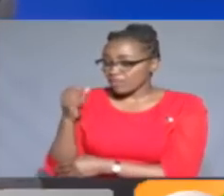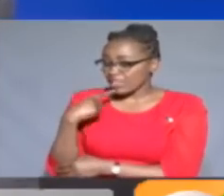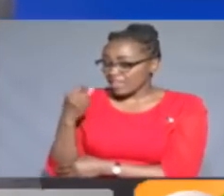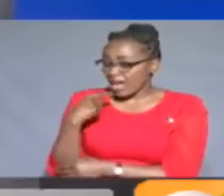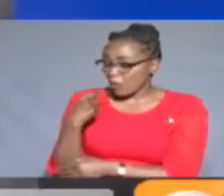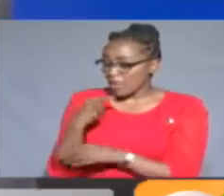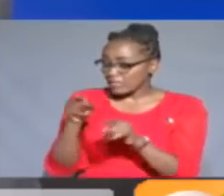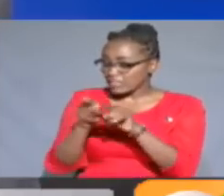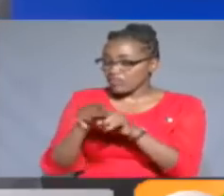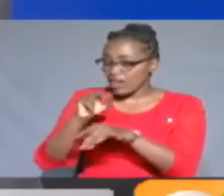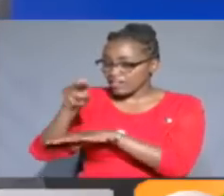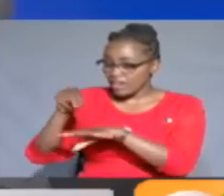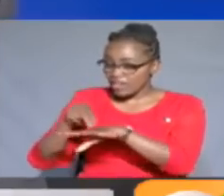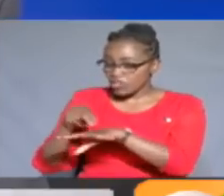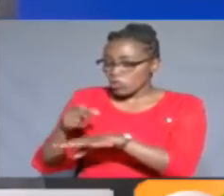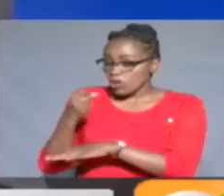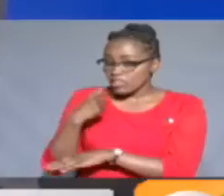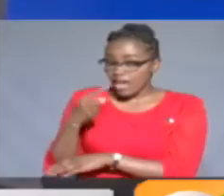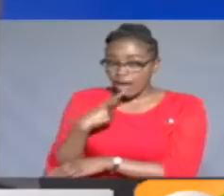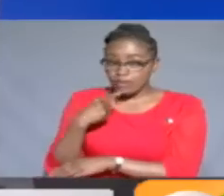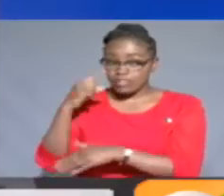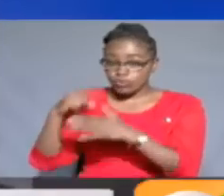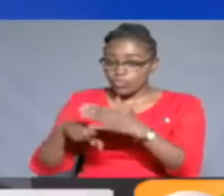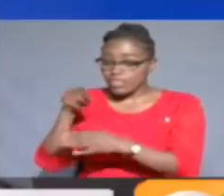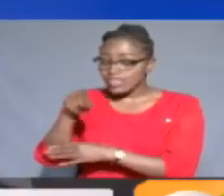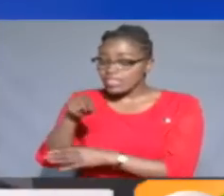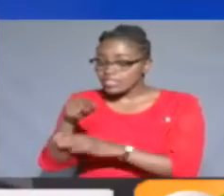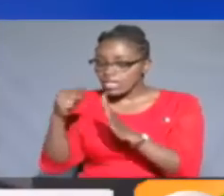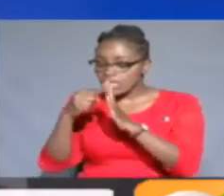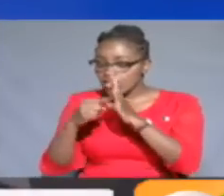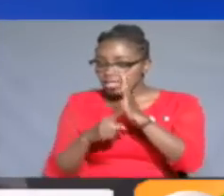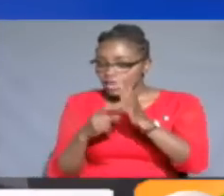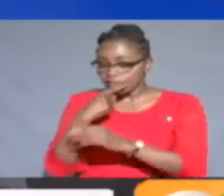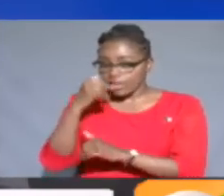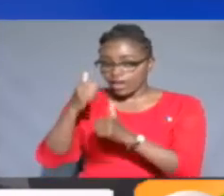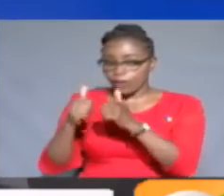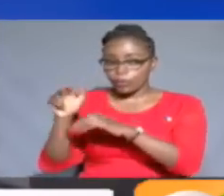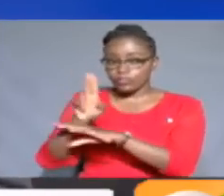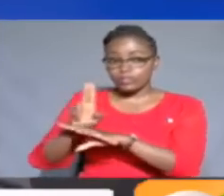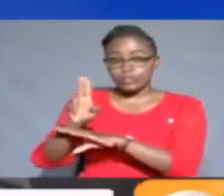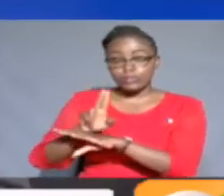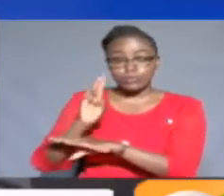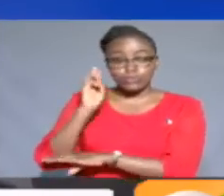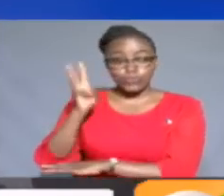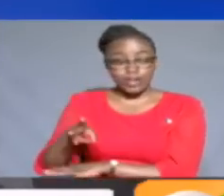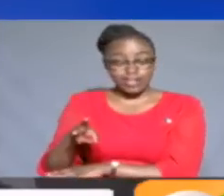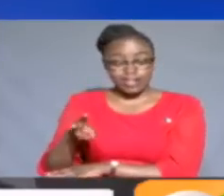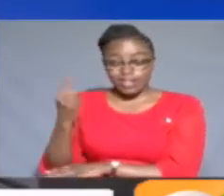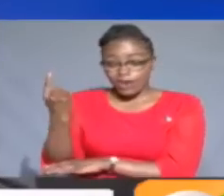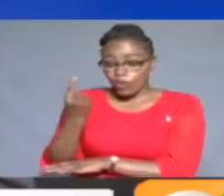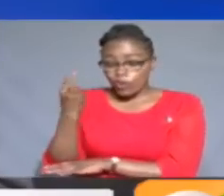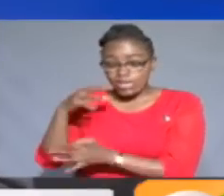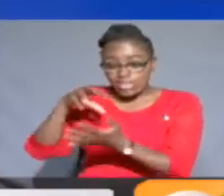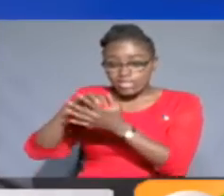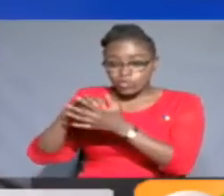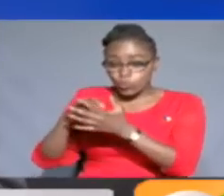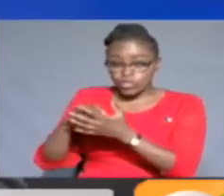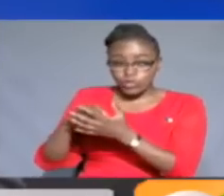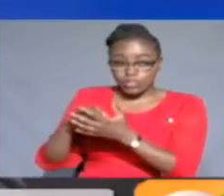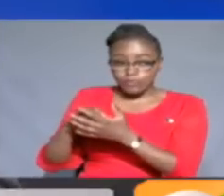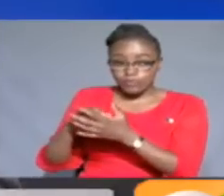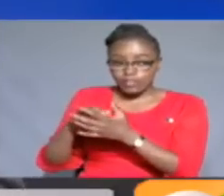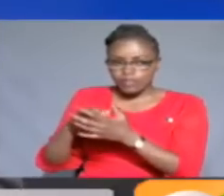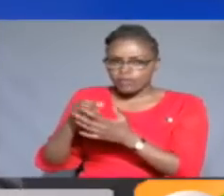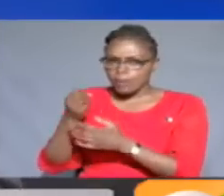have a national drug list, saying these are the drugs that we will use. Not a situation where anybody, new